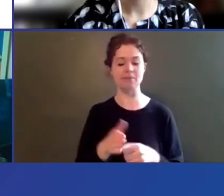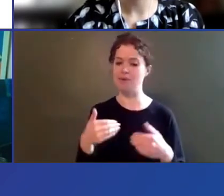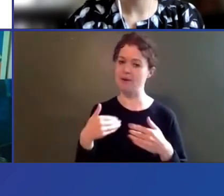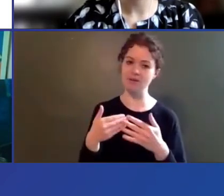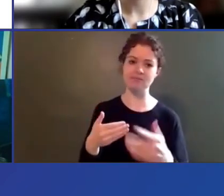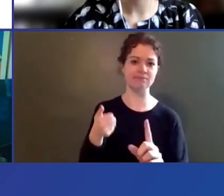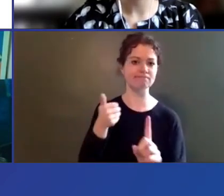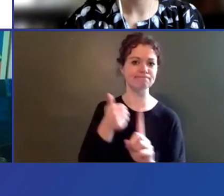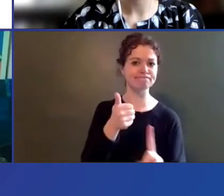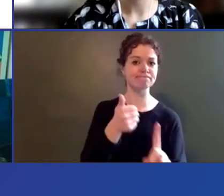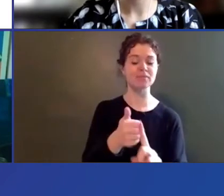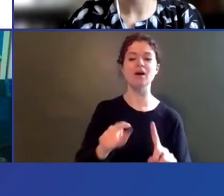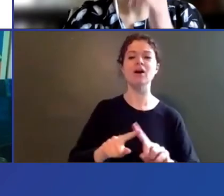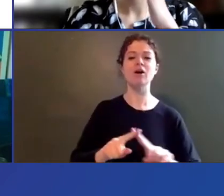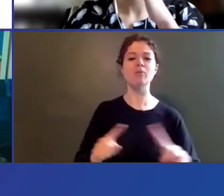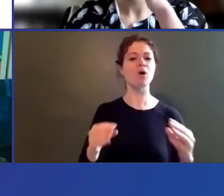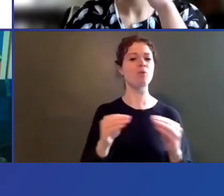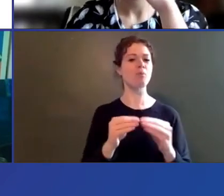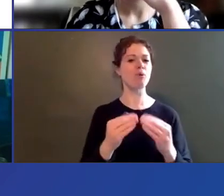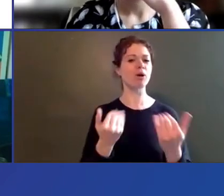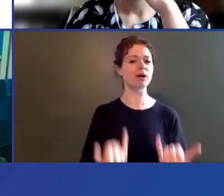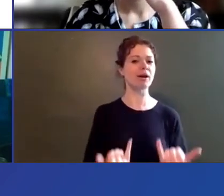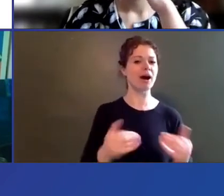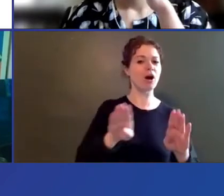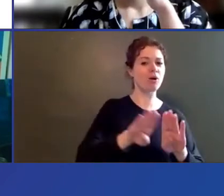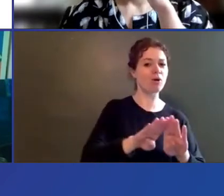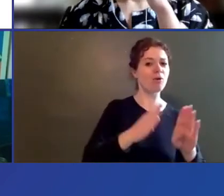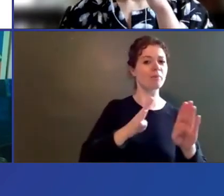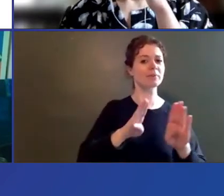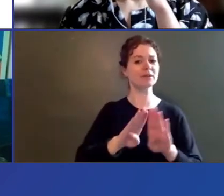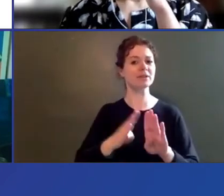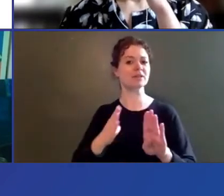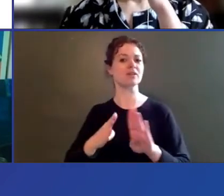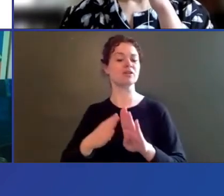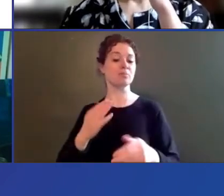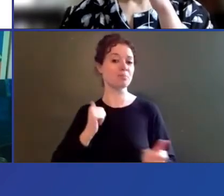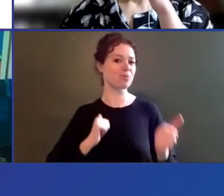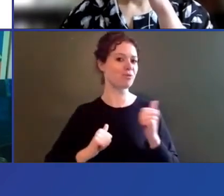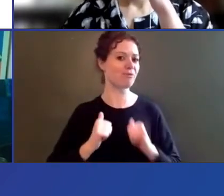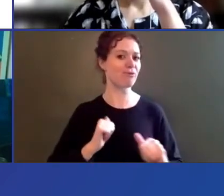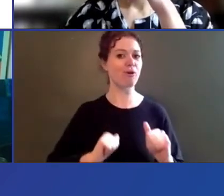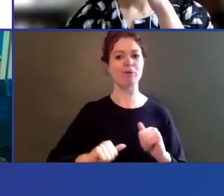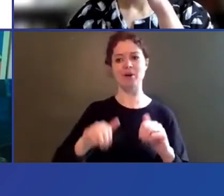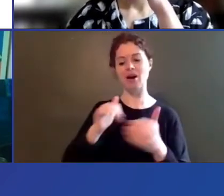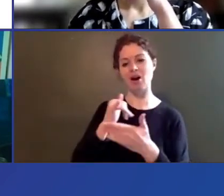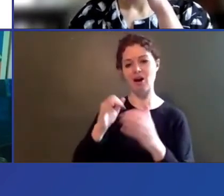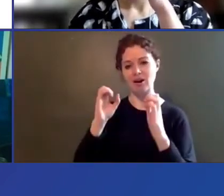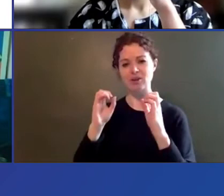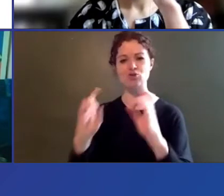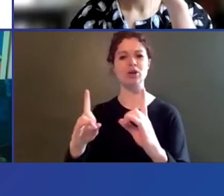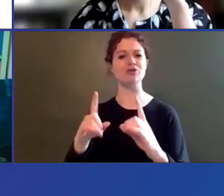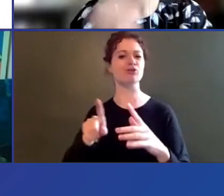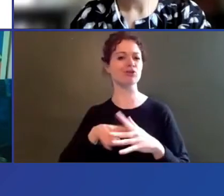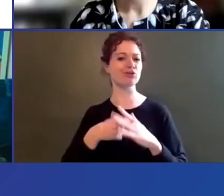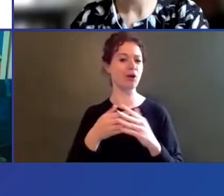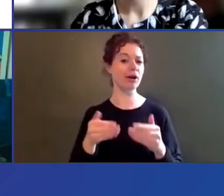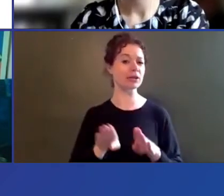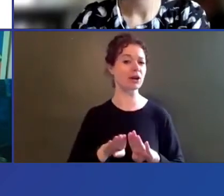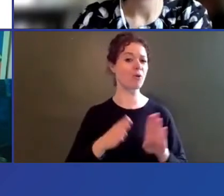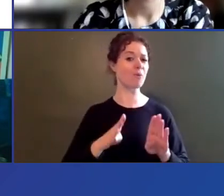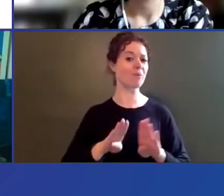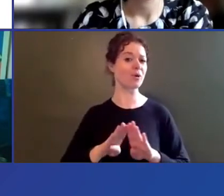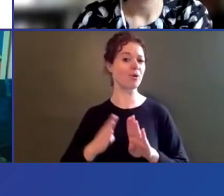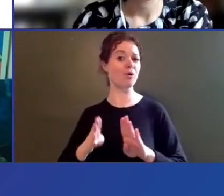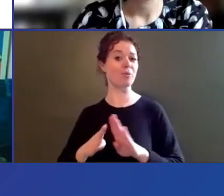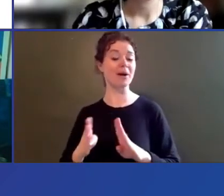partnerships have restarted. Work is starting to come back by and large within the arts and education space. However,